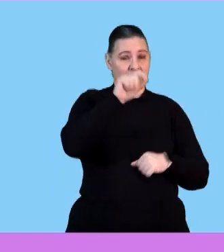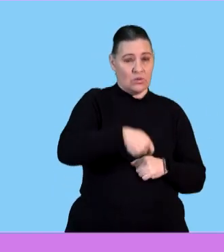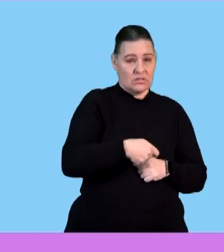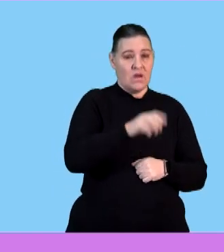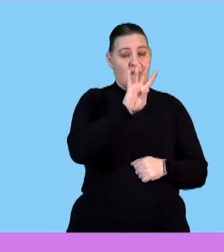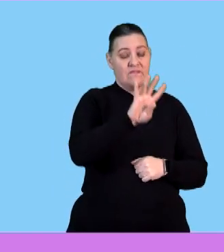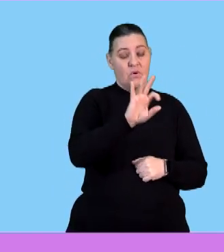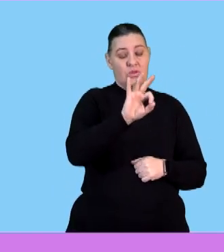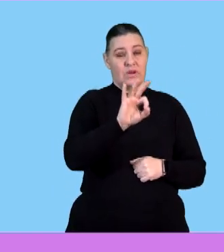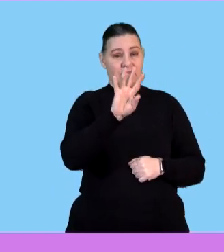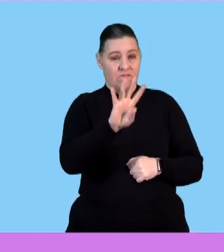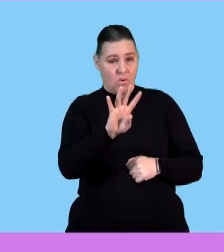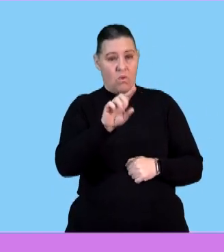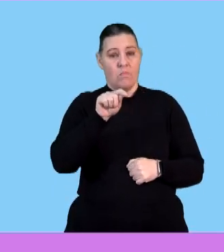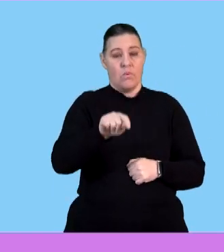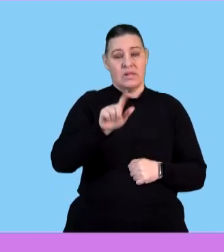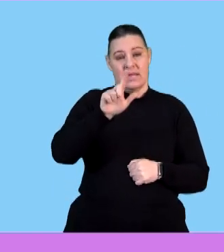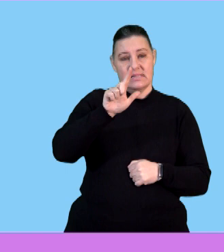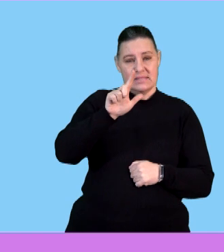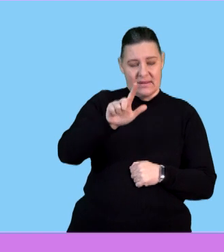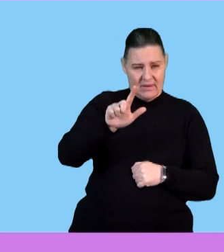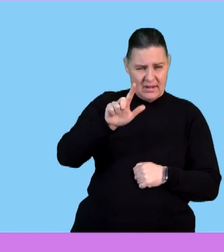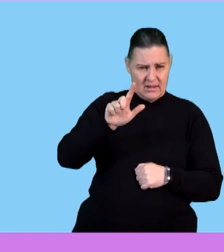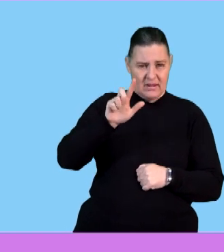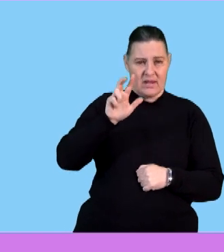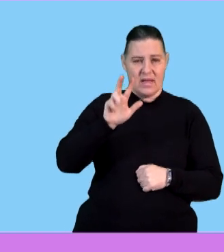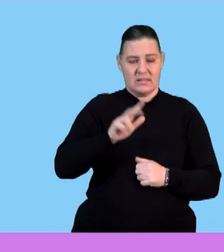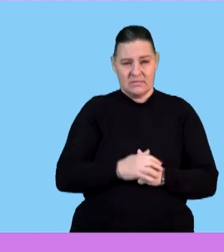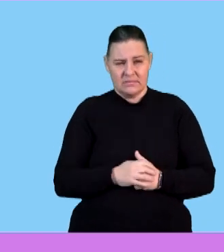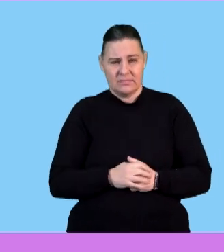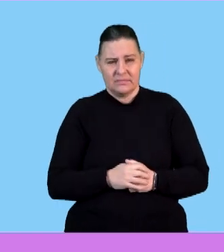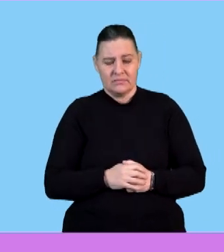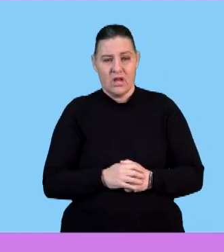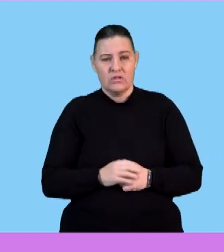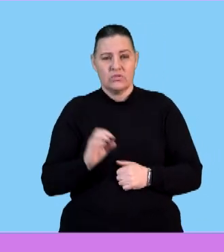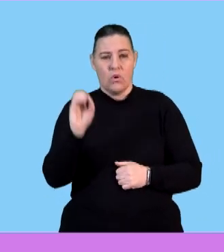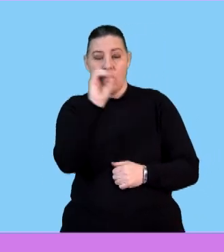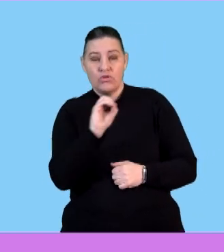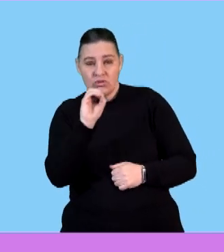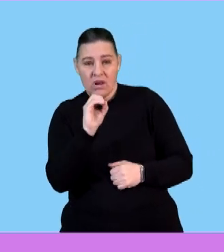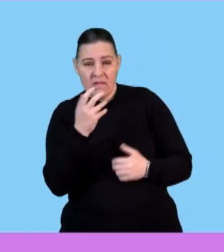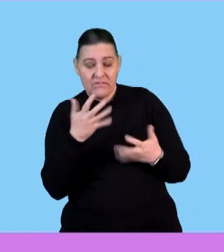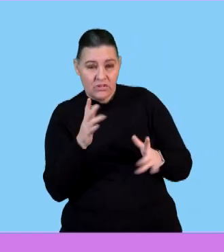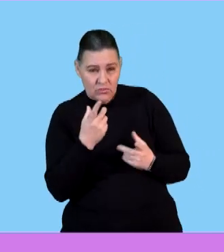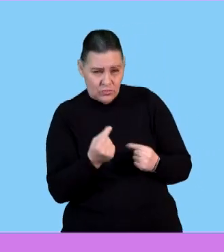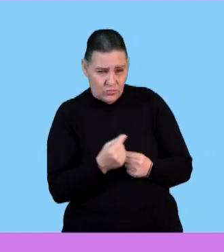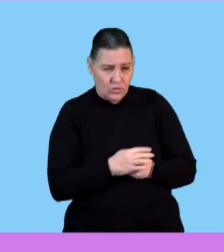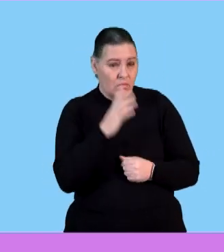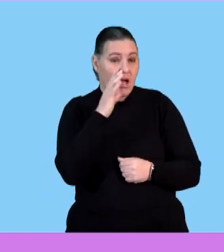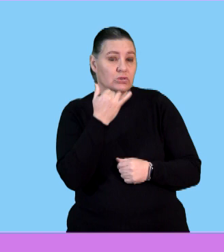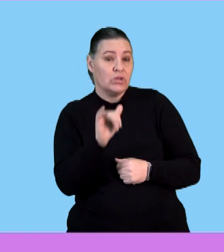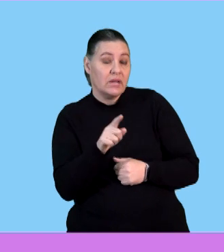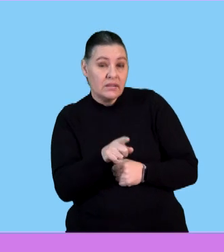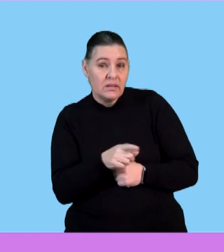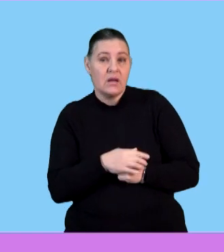10,434 Rand, 78 cents. That's your calculator's work. All right, so we've done the original price, check. Now we've got